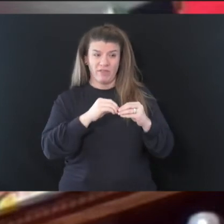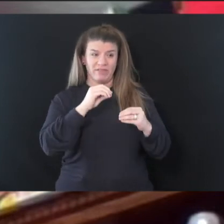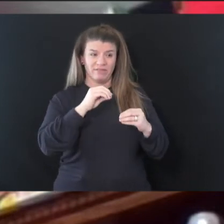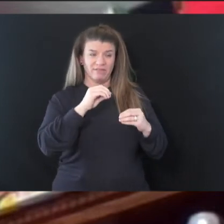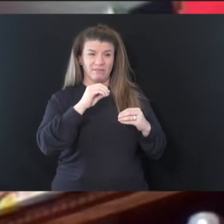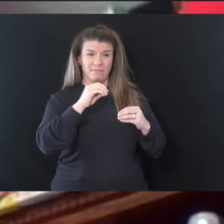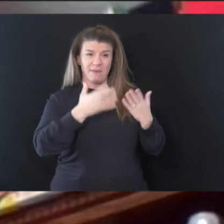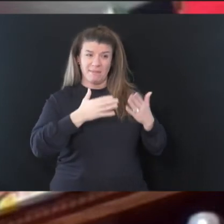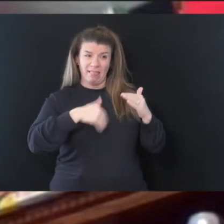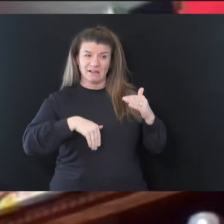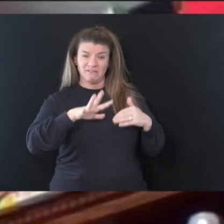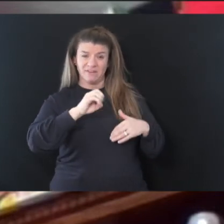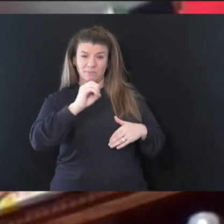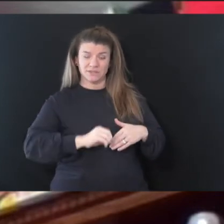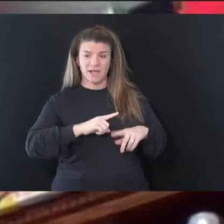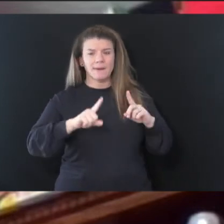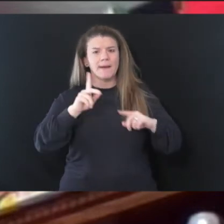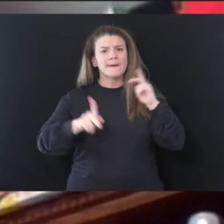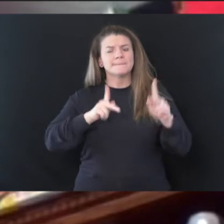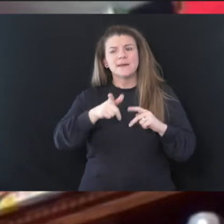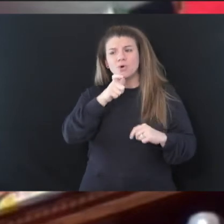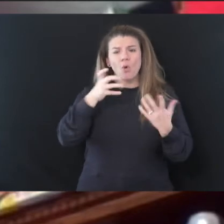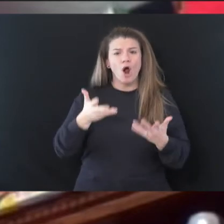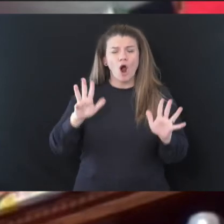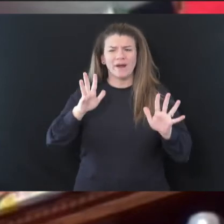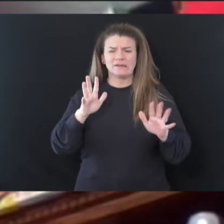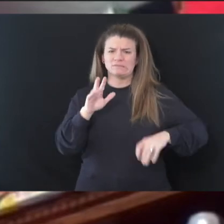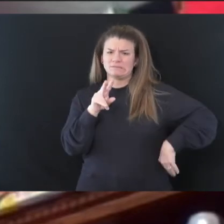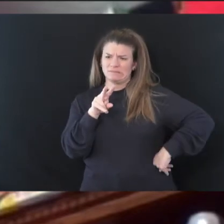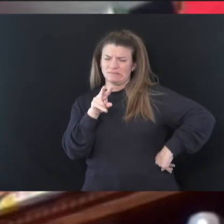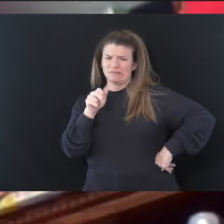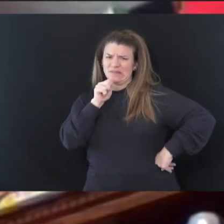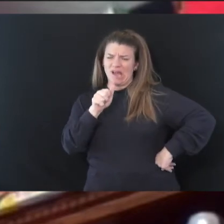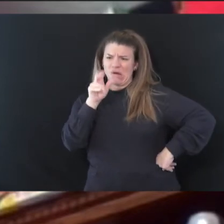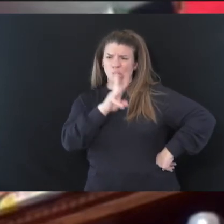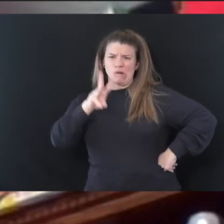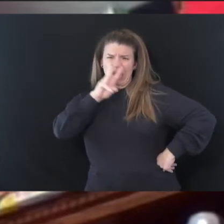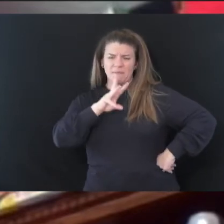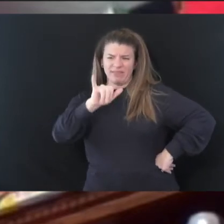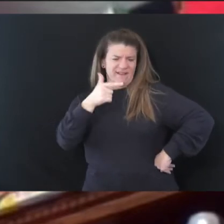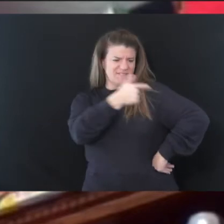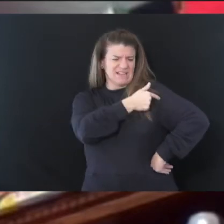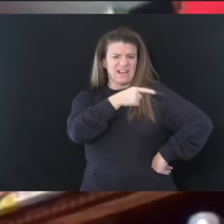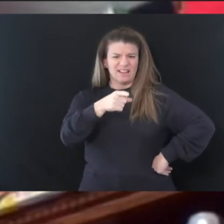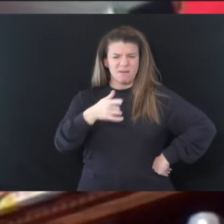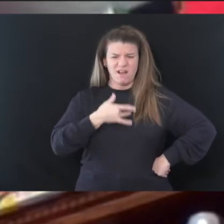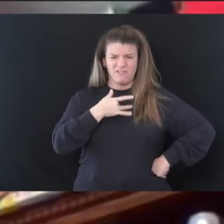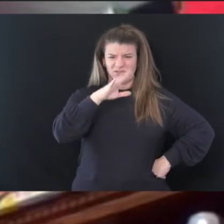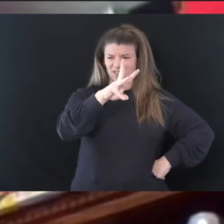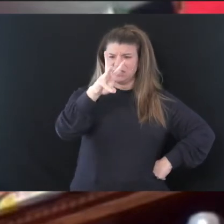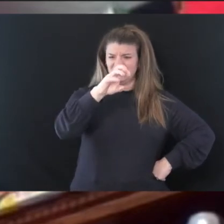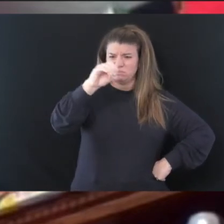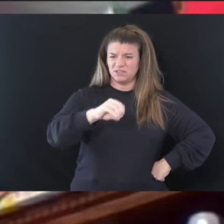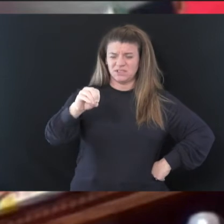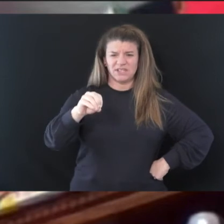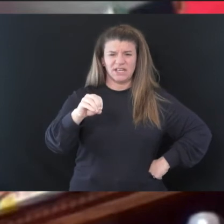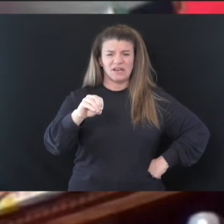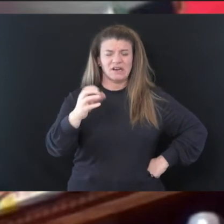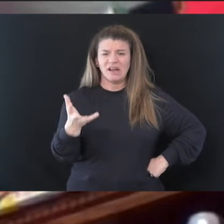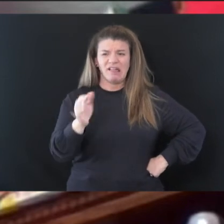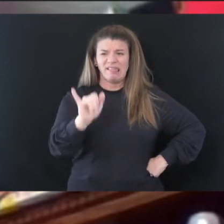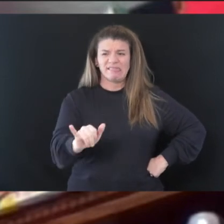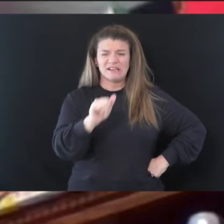But people who are already, I guess, skeptical that these vaccines might see that 66% and wonder, well, that's only a little better